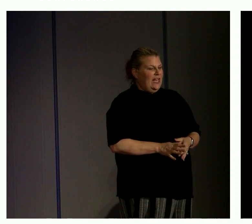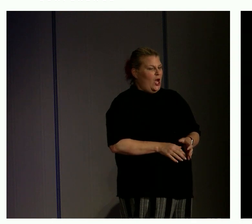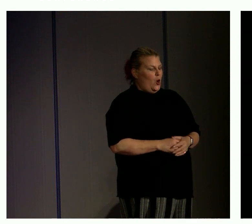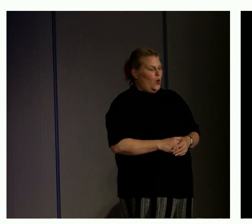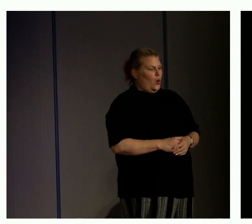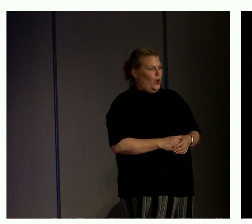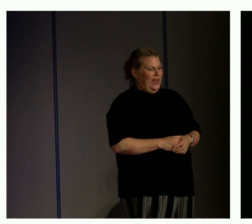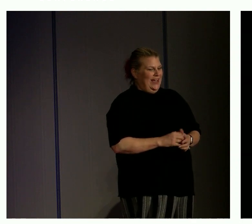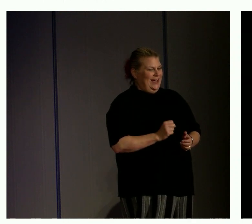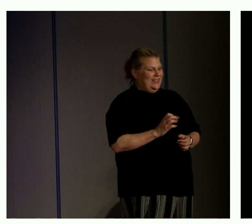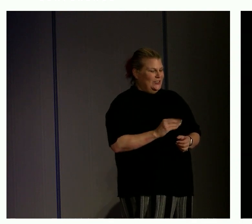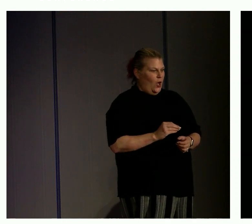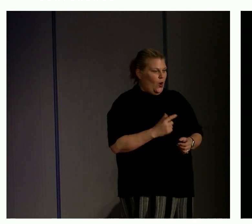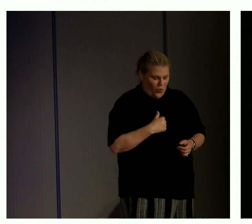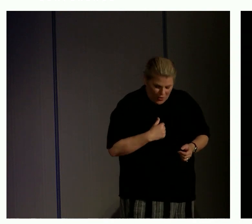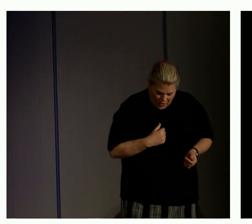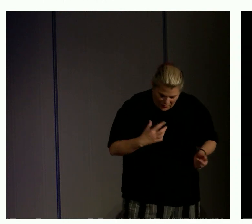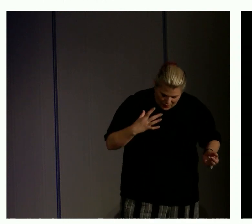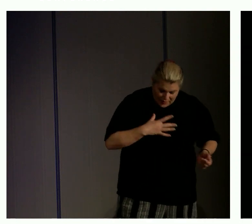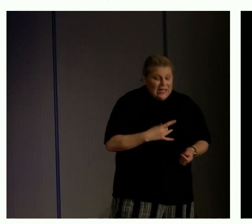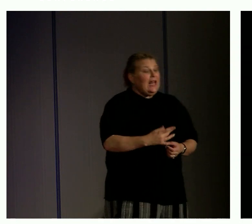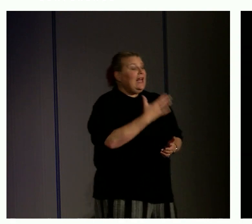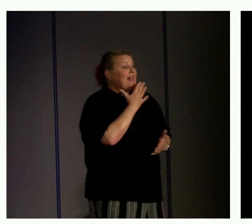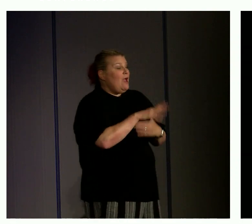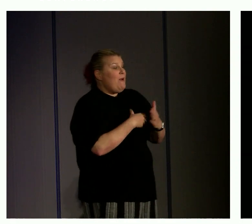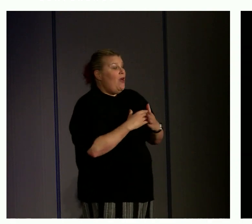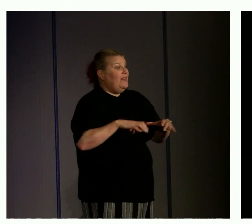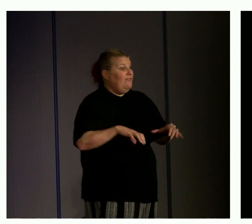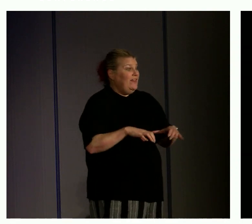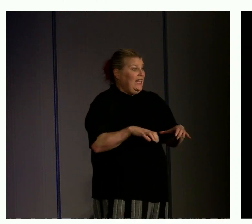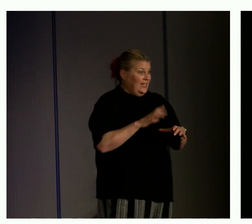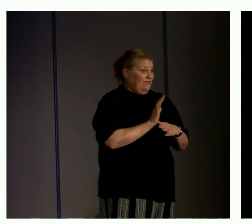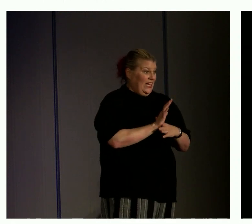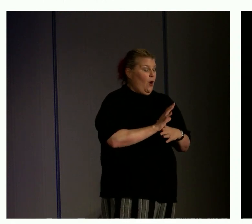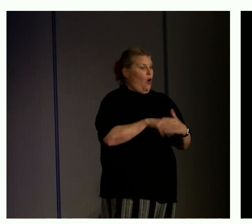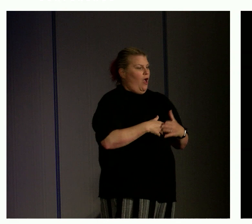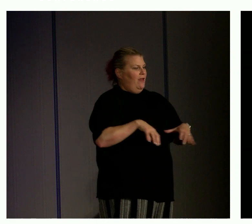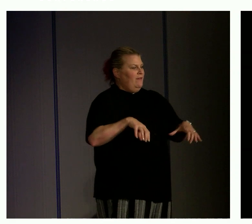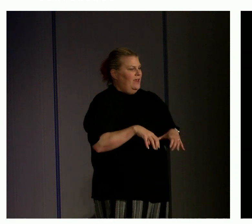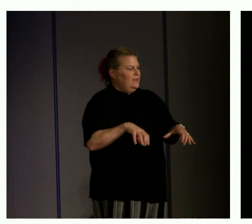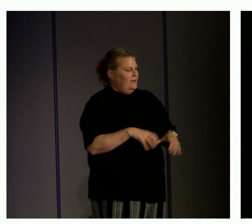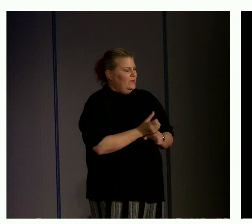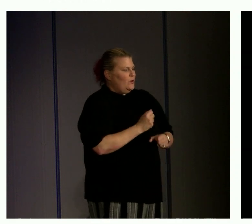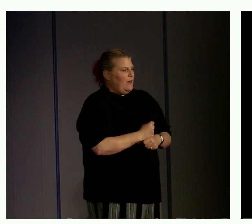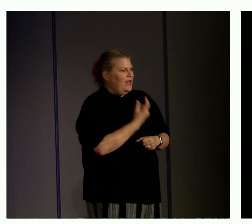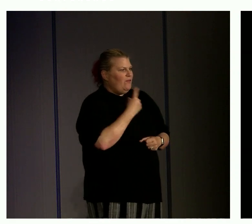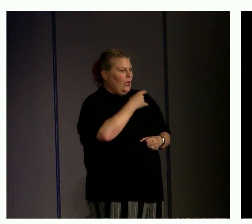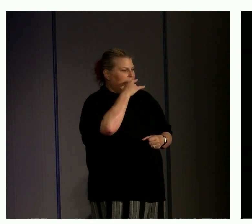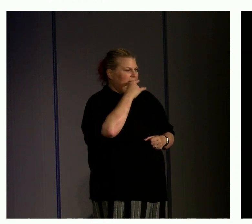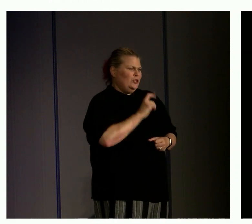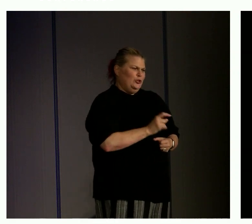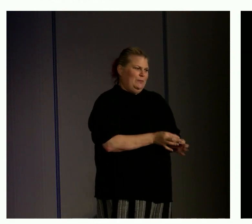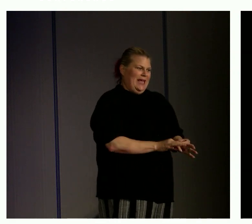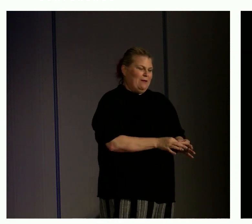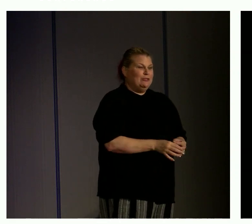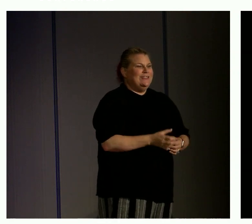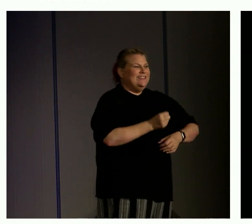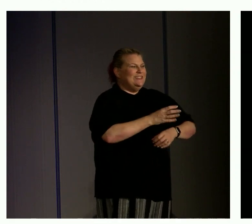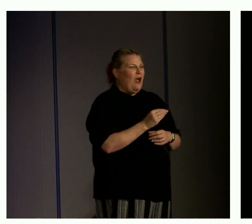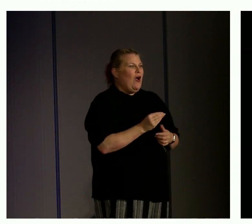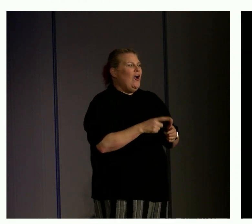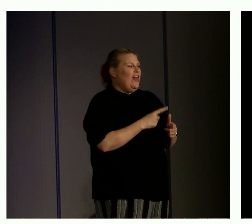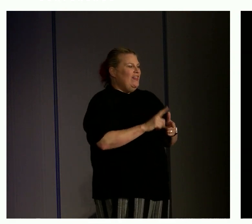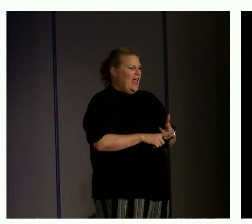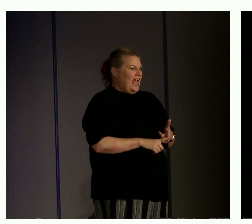And just one last thing about this video. All the activities were made for kids age 4 to about 12, but